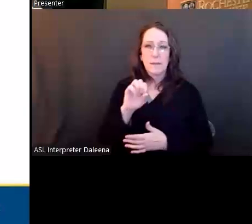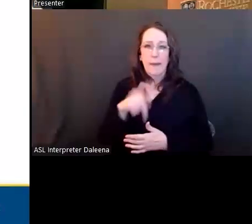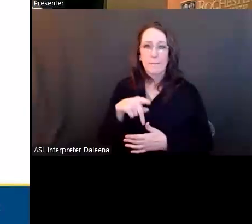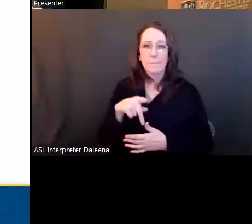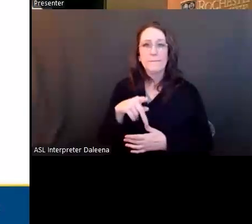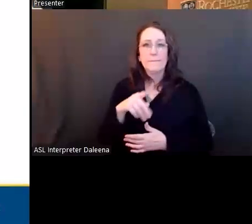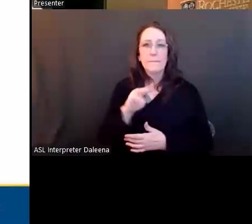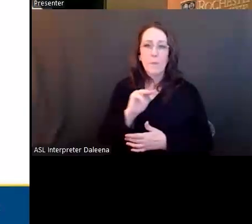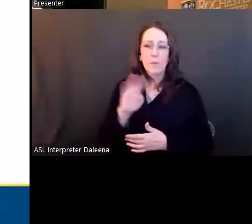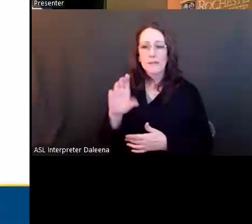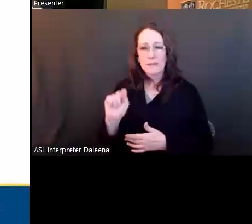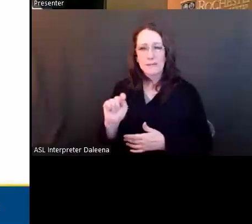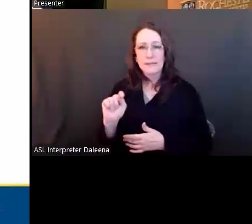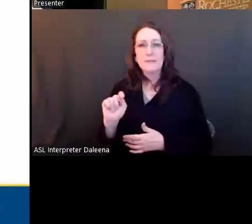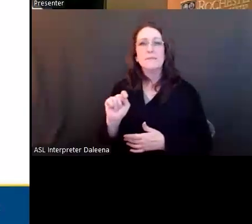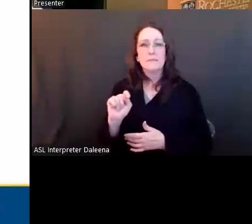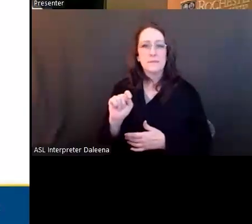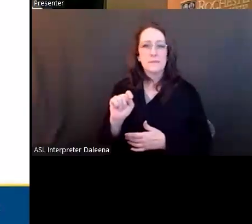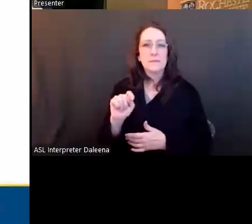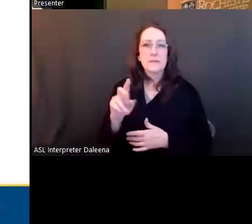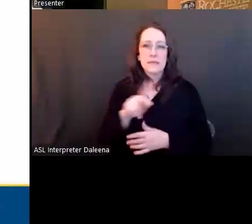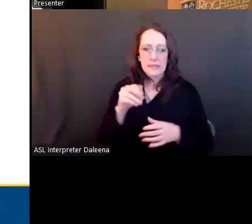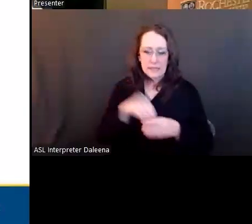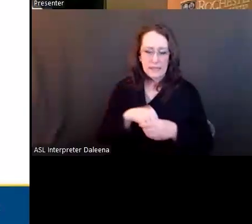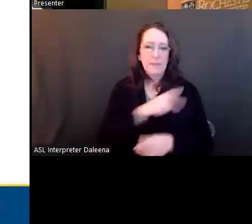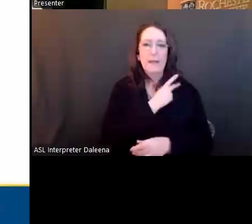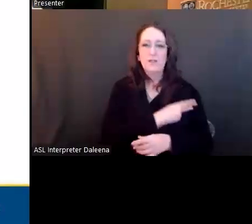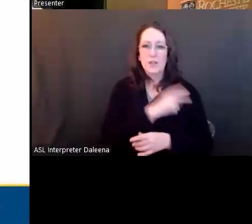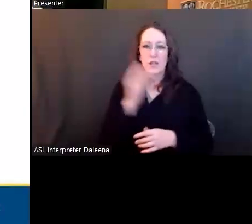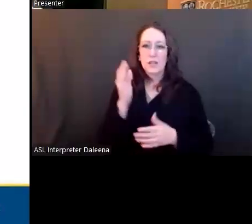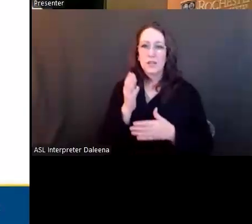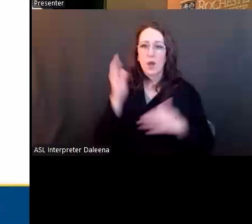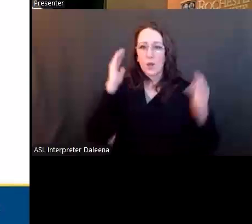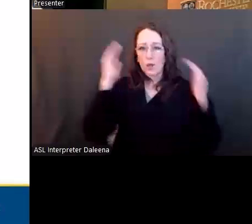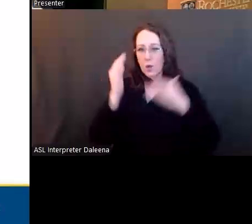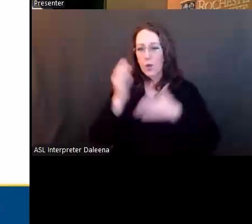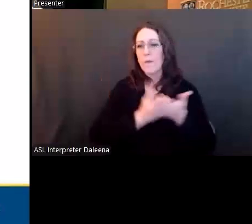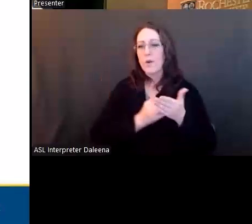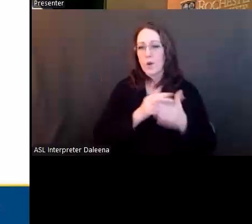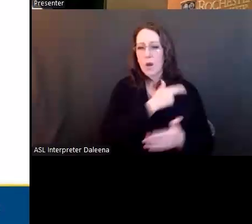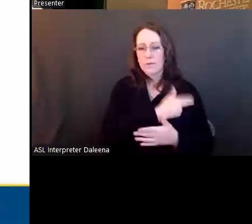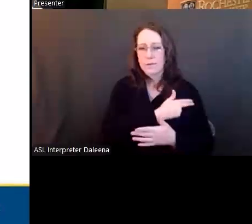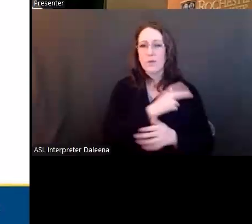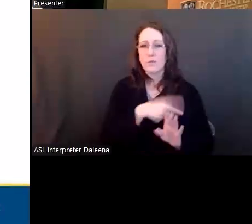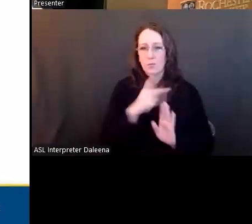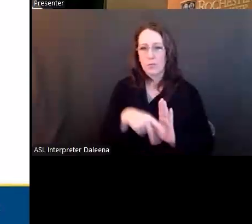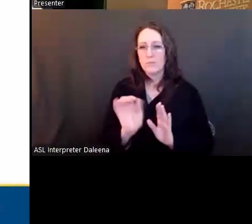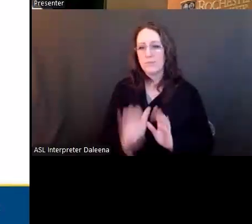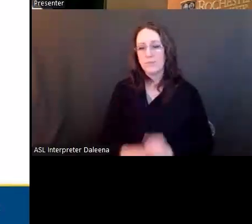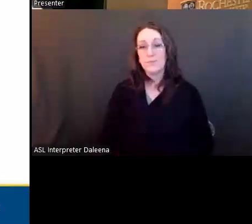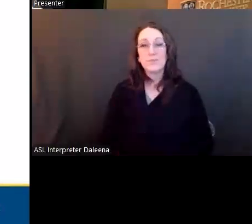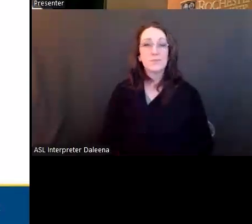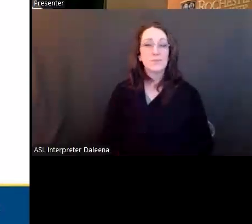team, the inpatient psychiatric units, and adult partial hospitalization program. What we